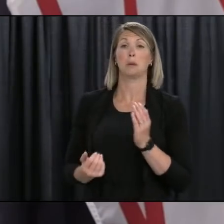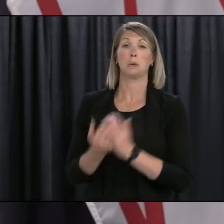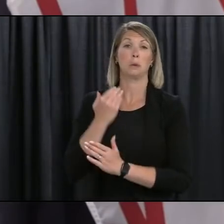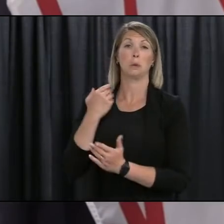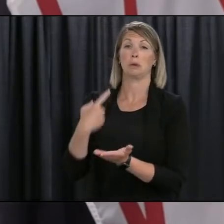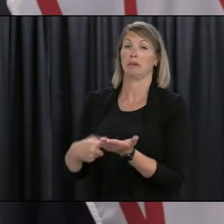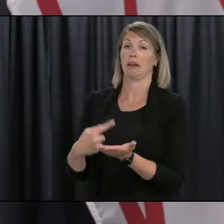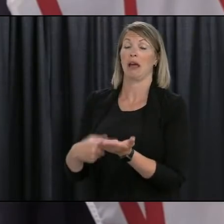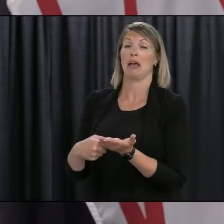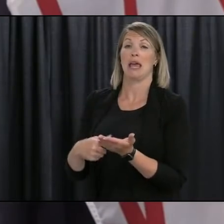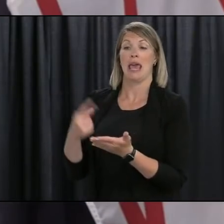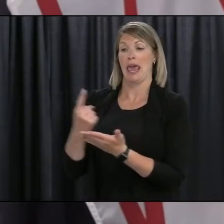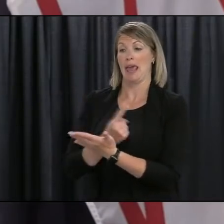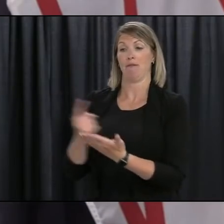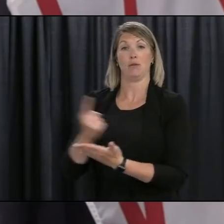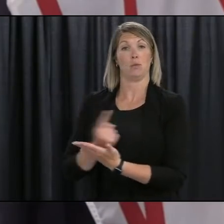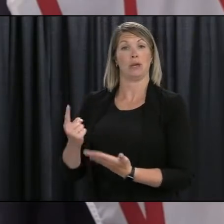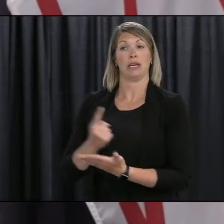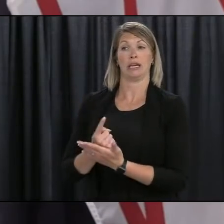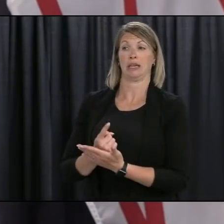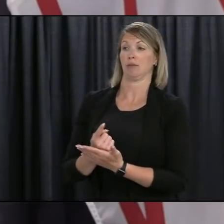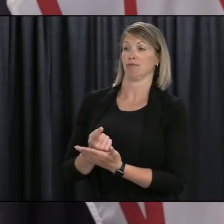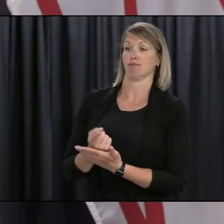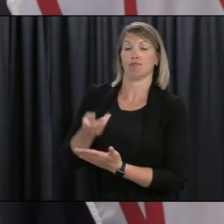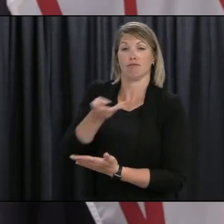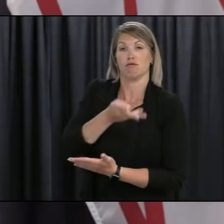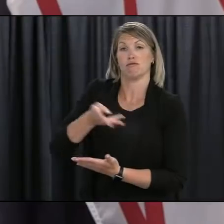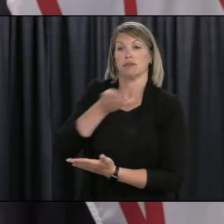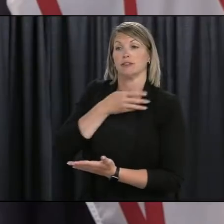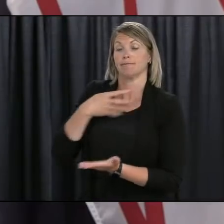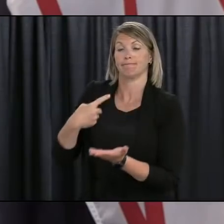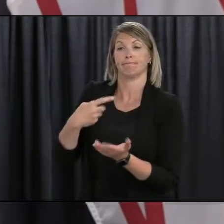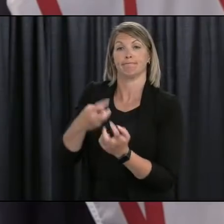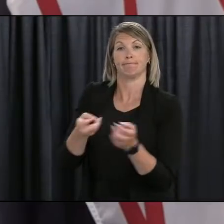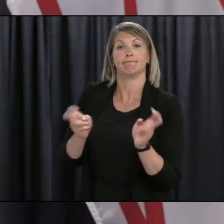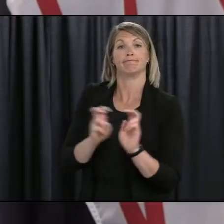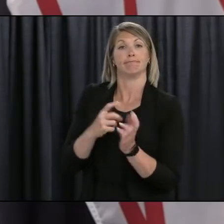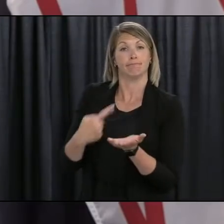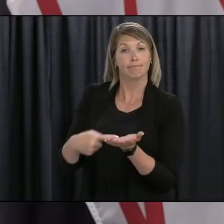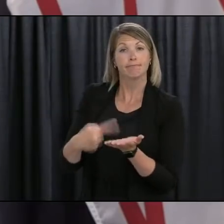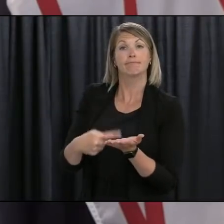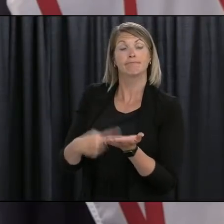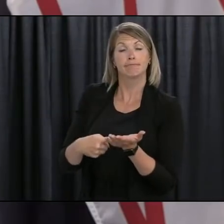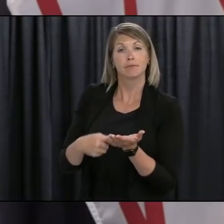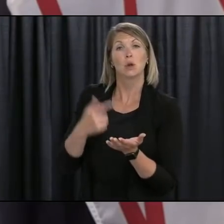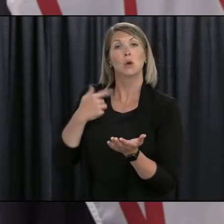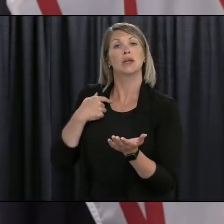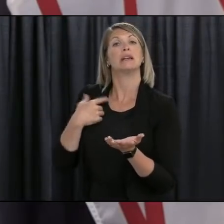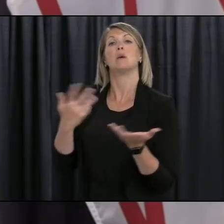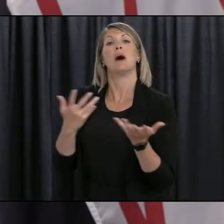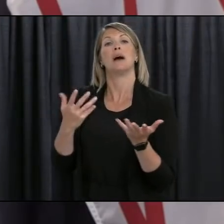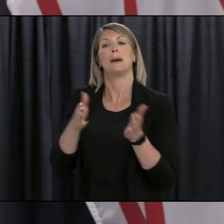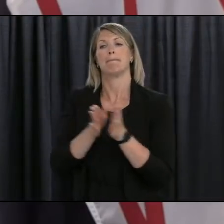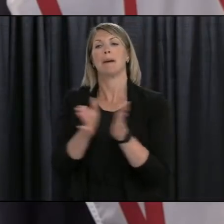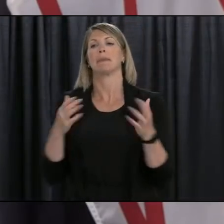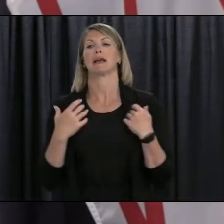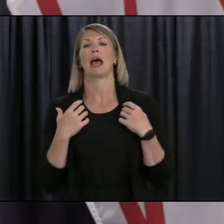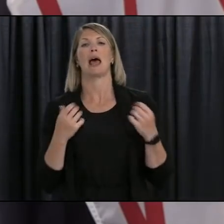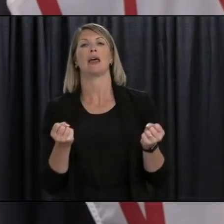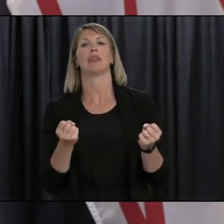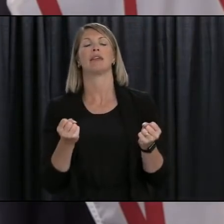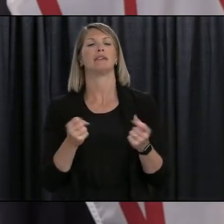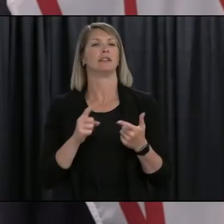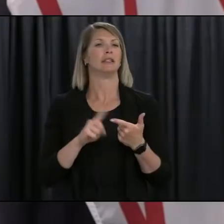But it was really about just making sure that everything, from a public health point of view, our healthcare system,